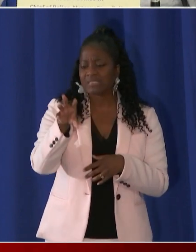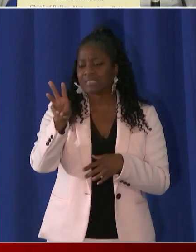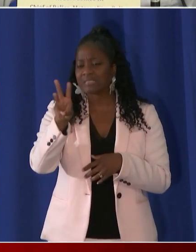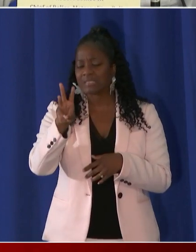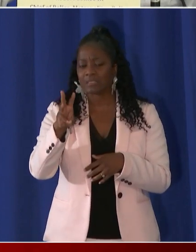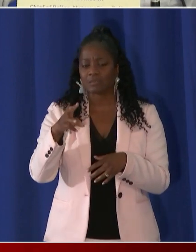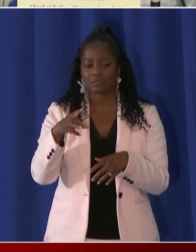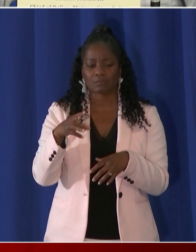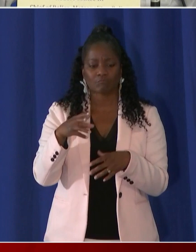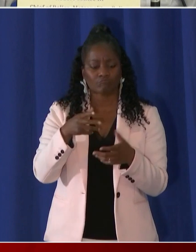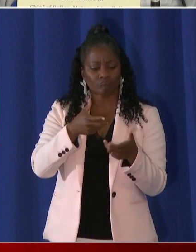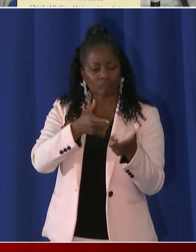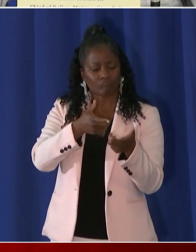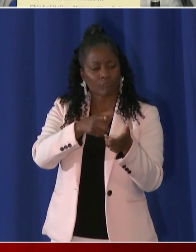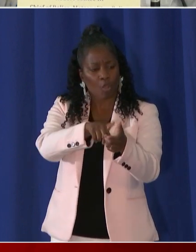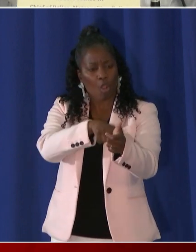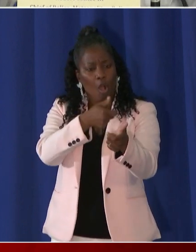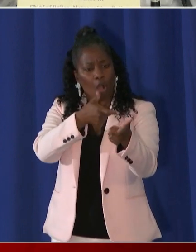apartment,